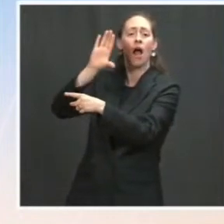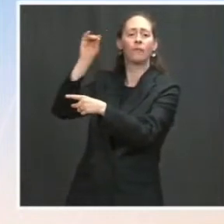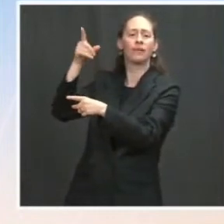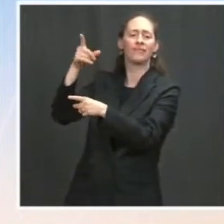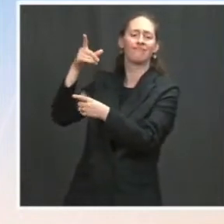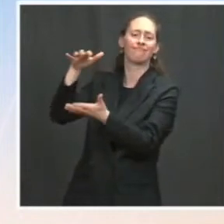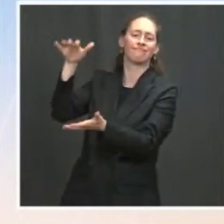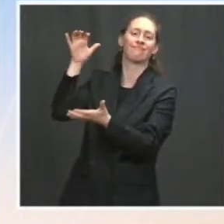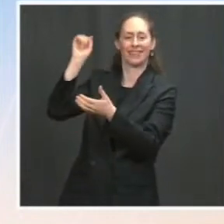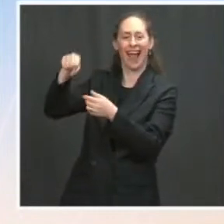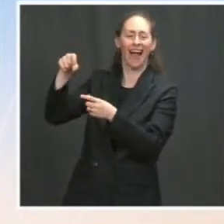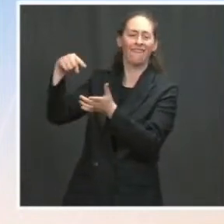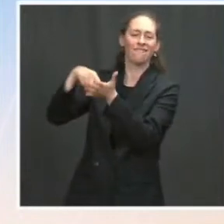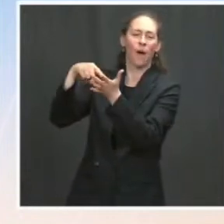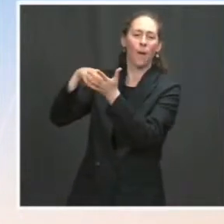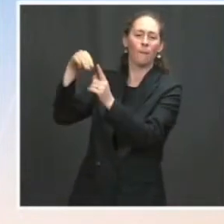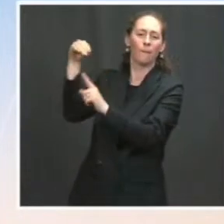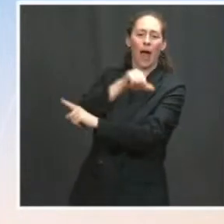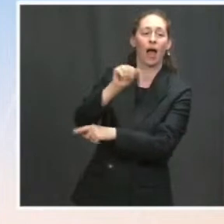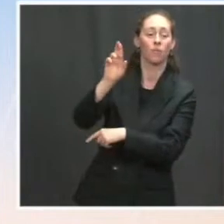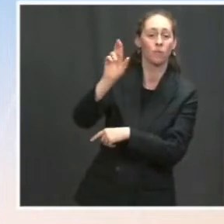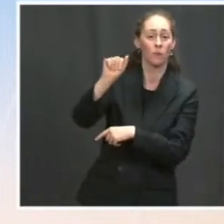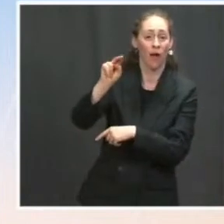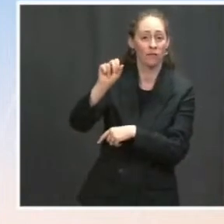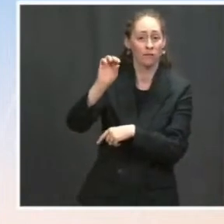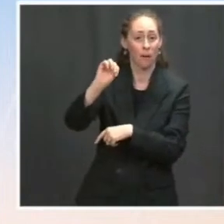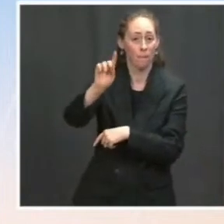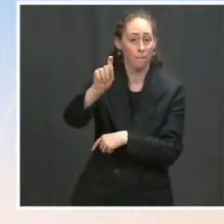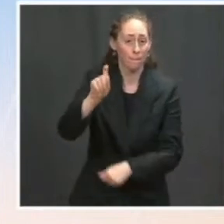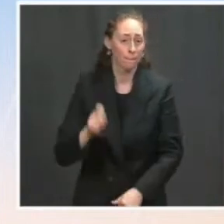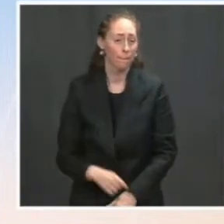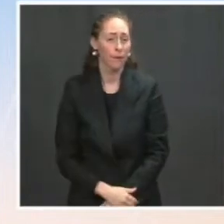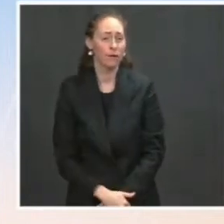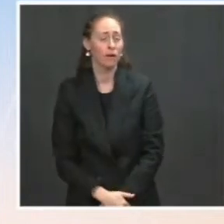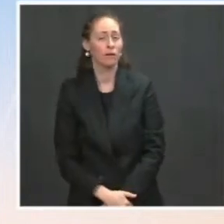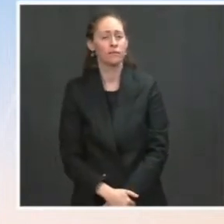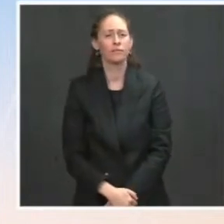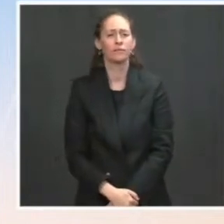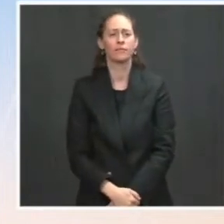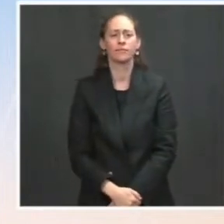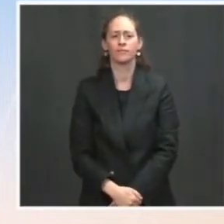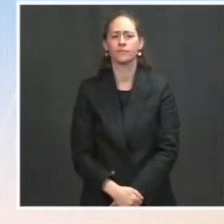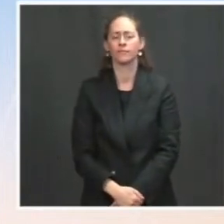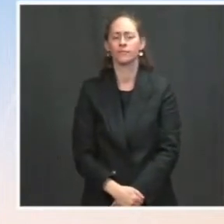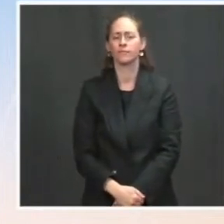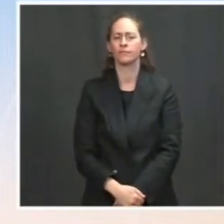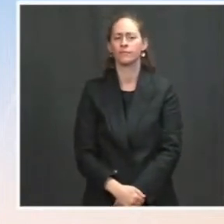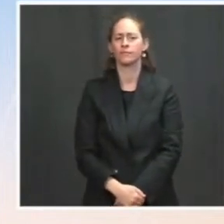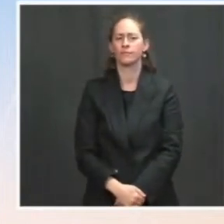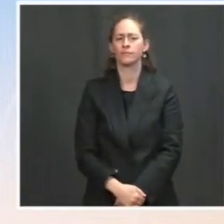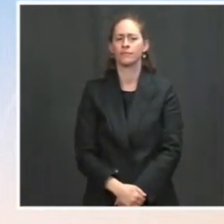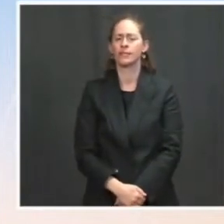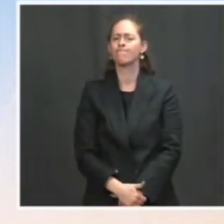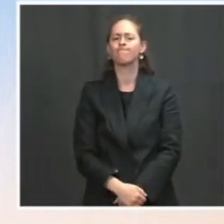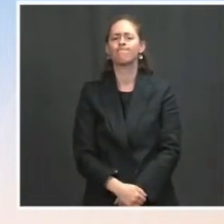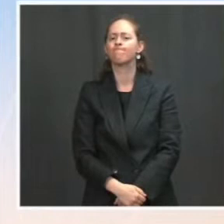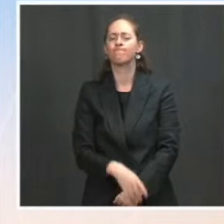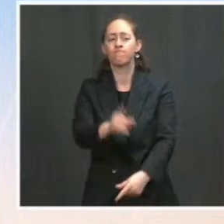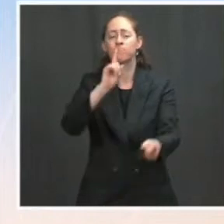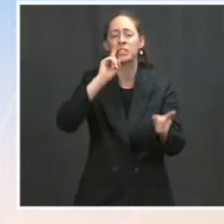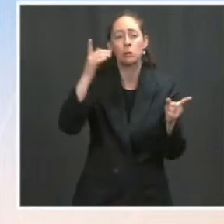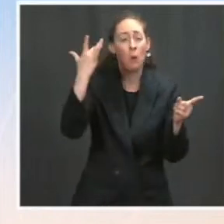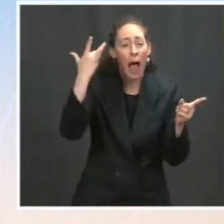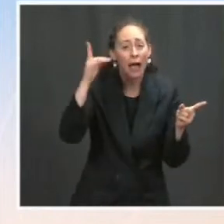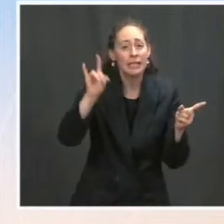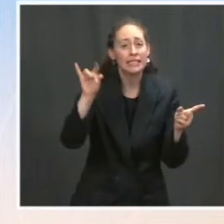further information about the intent of the perpetrators when conducting the ransomware hack against Colonial. However,